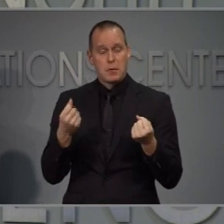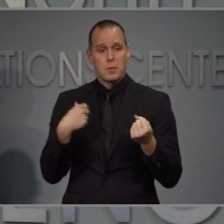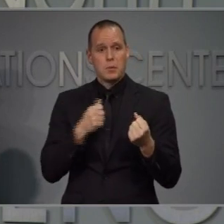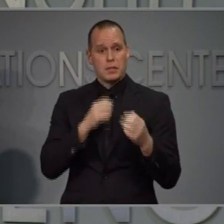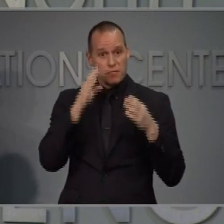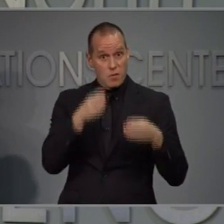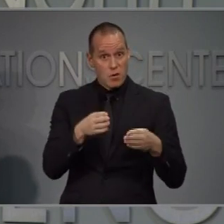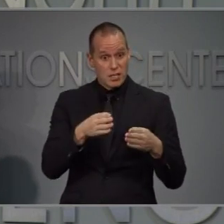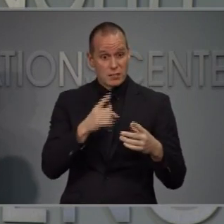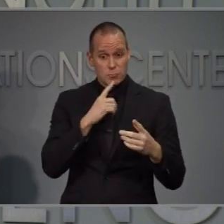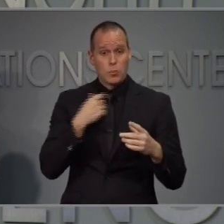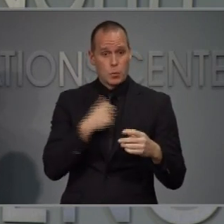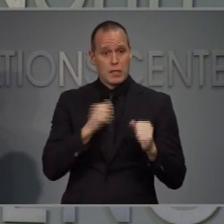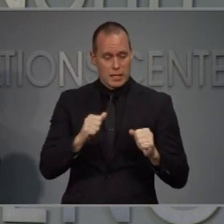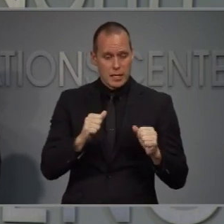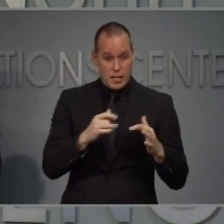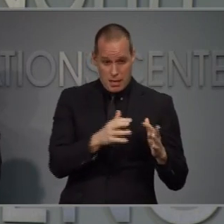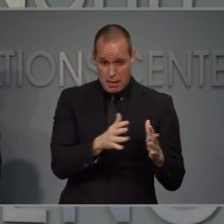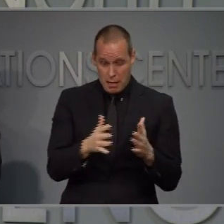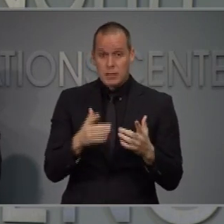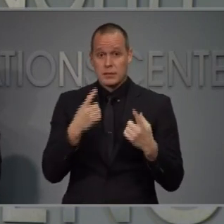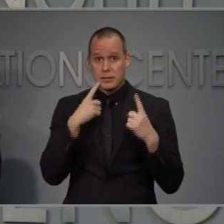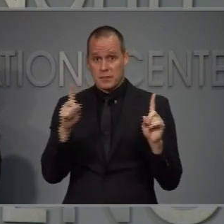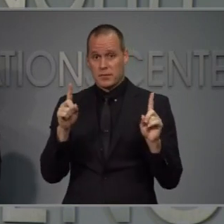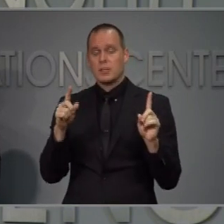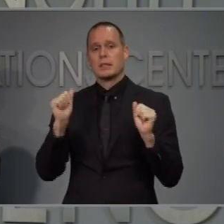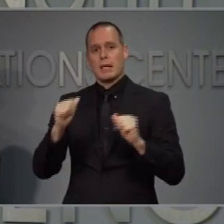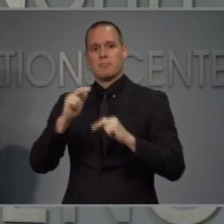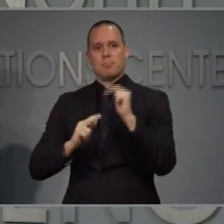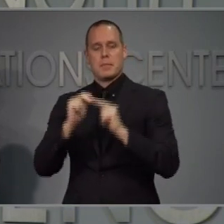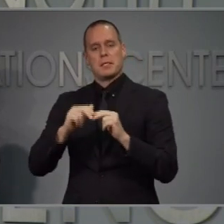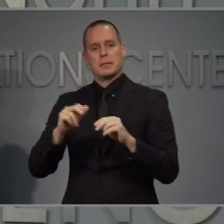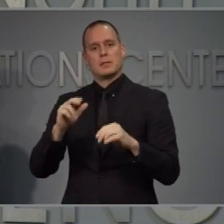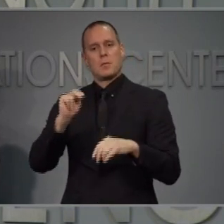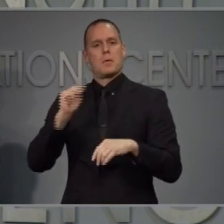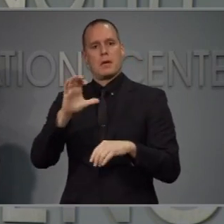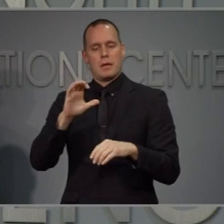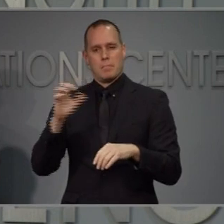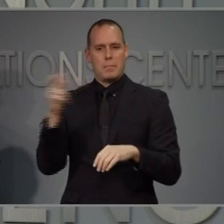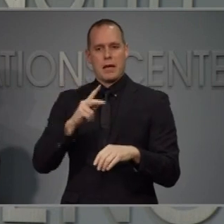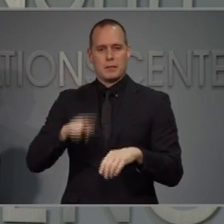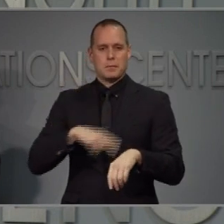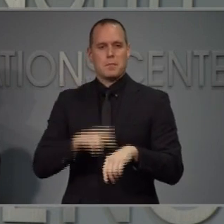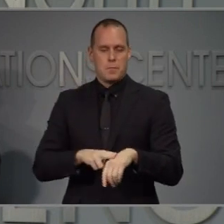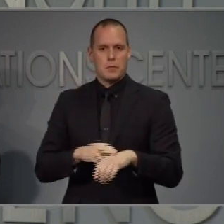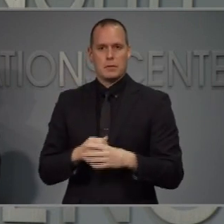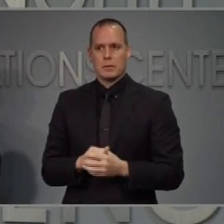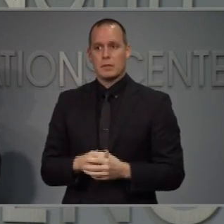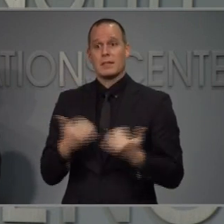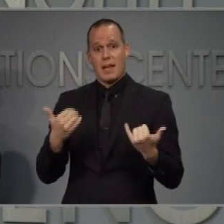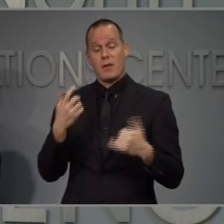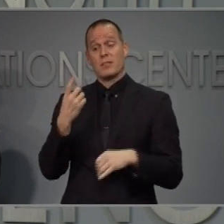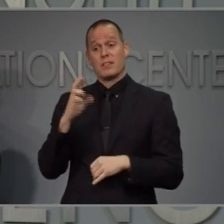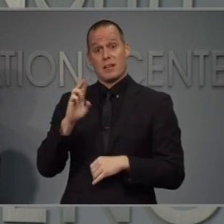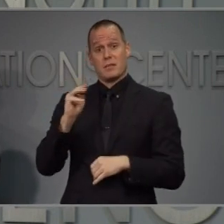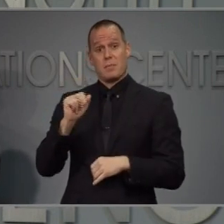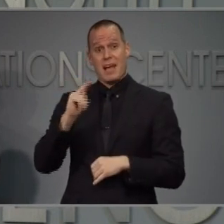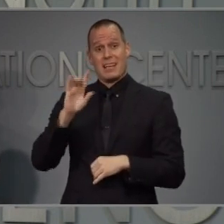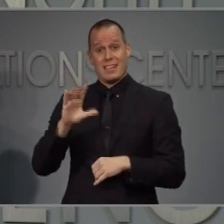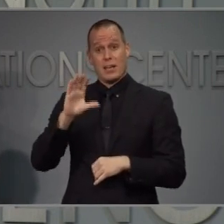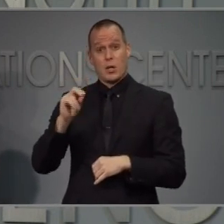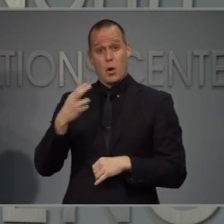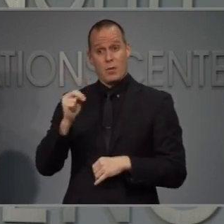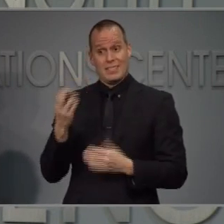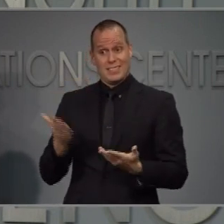state back effectively. With me today is the Secretary of Health and Human Services, Dr. Mandy Cohen,